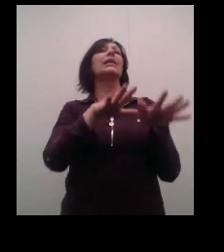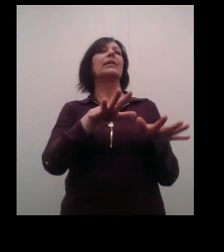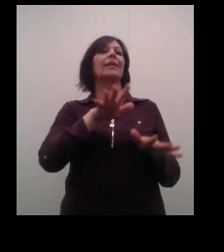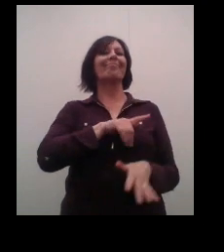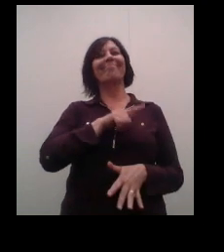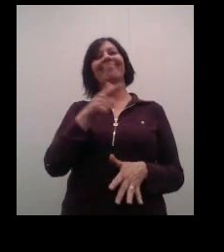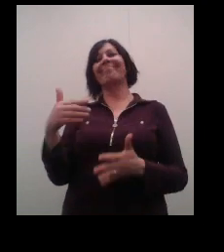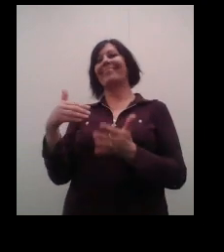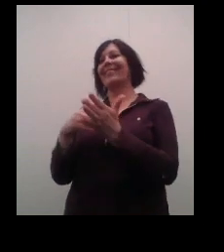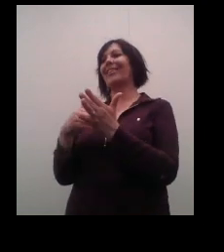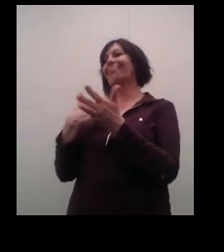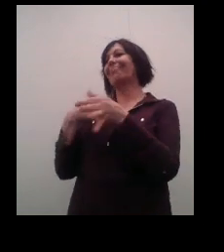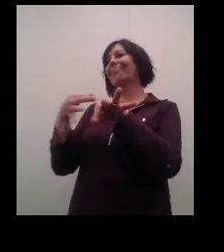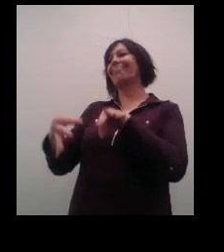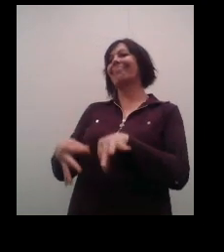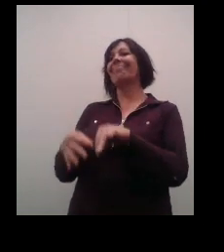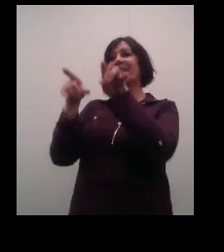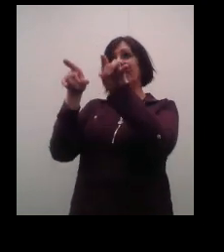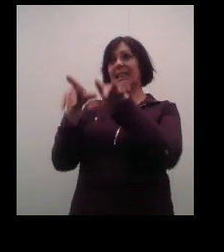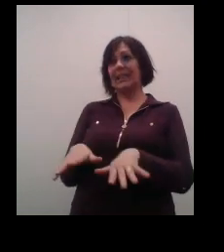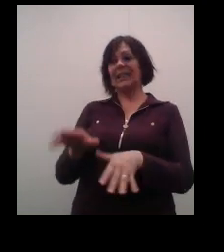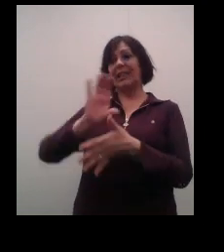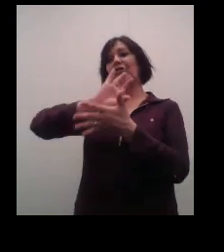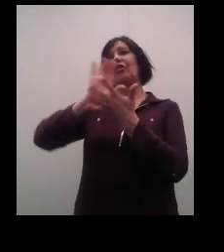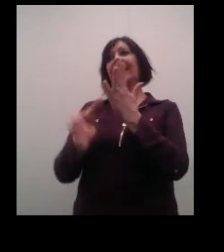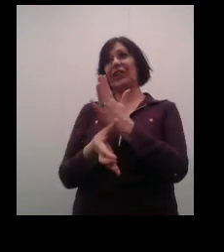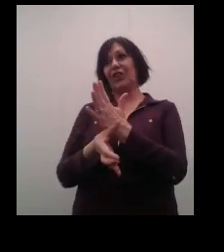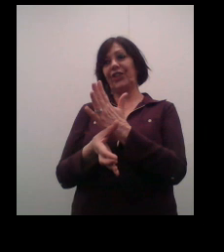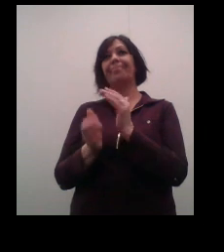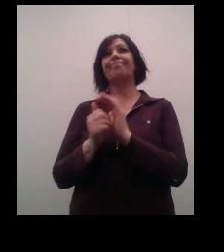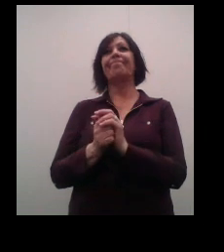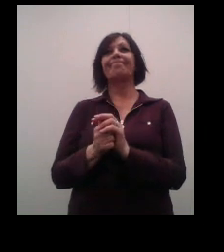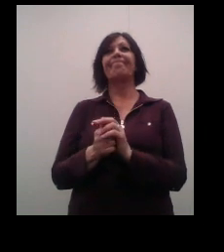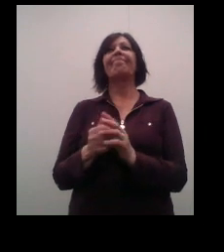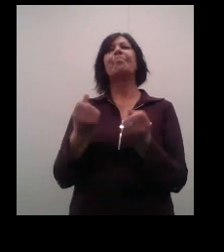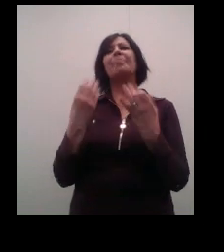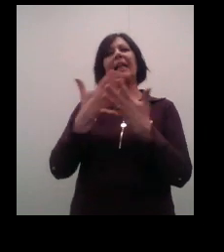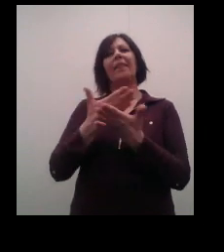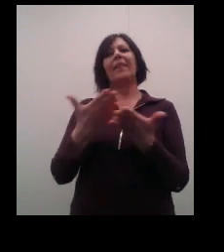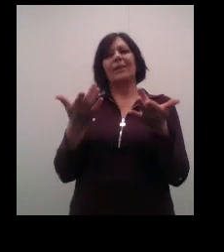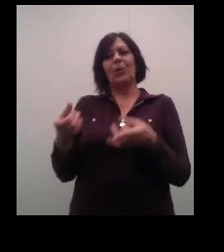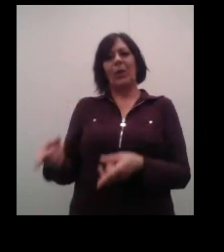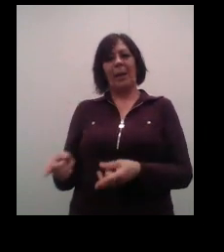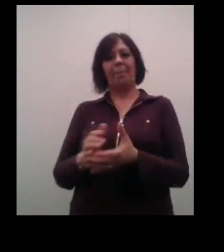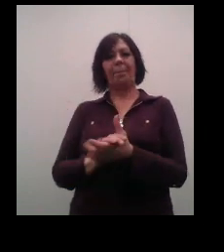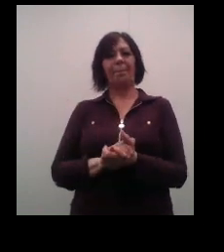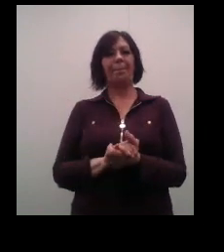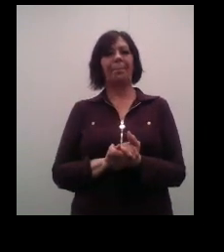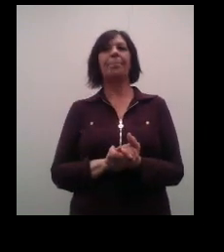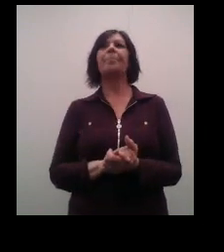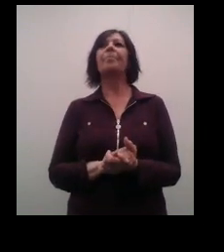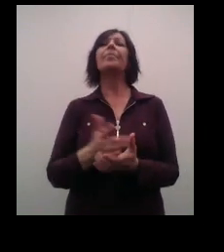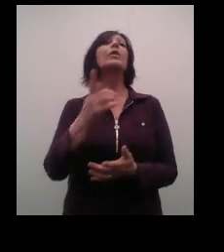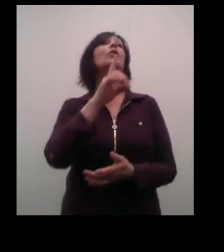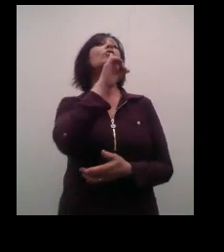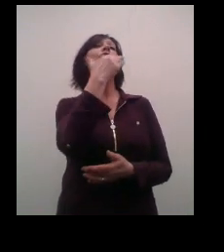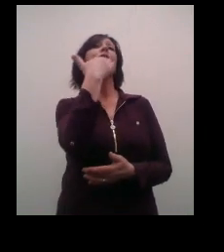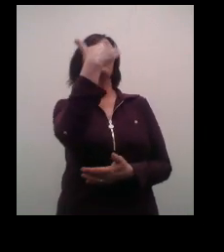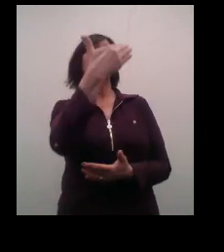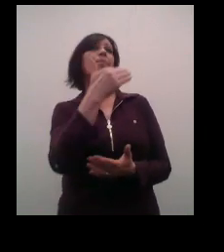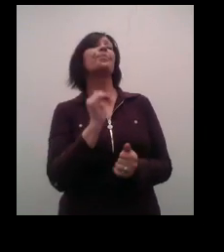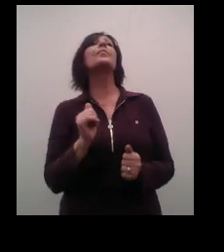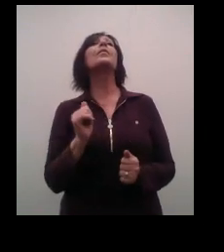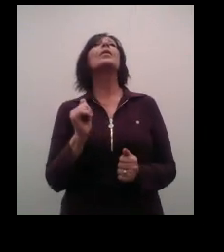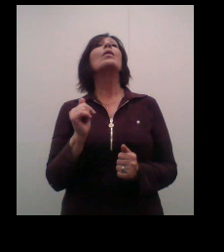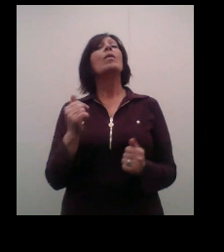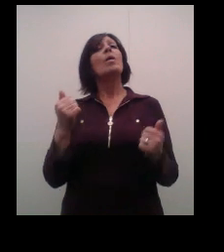it over to Dr. Burstein to talk about testing criteria once again and a number of the things that are going on in our community. Sure, and thank you. So